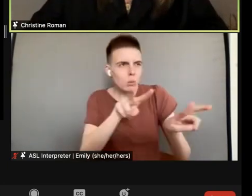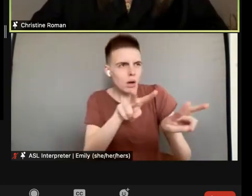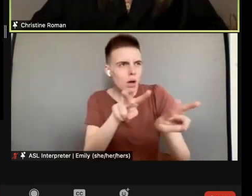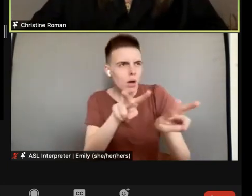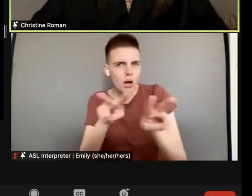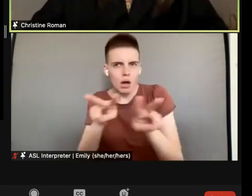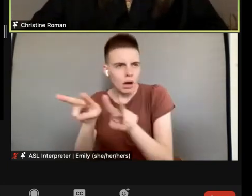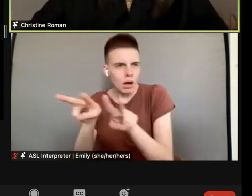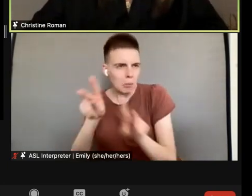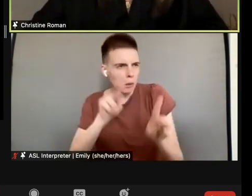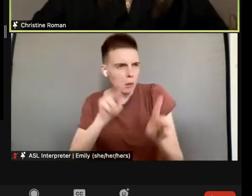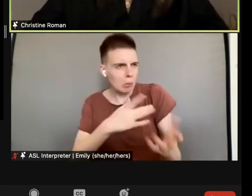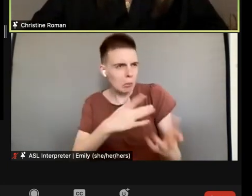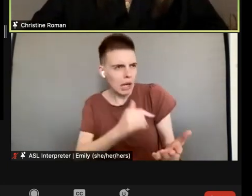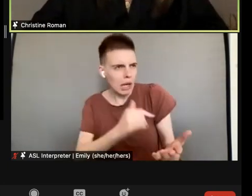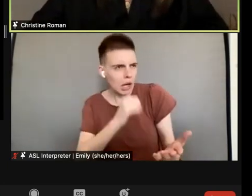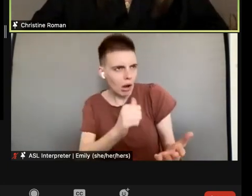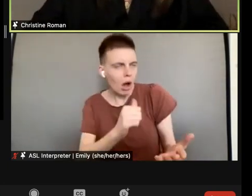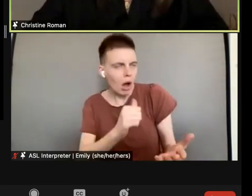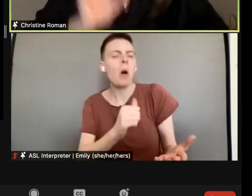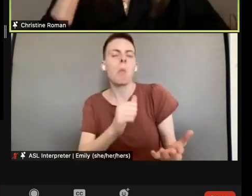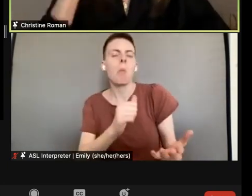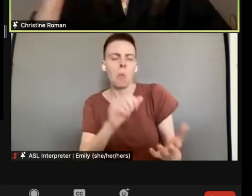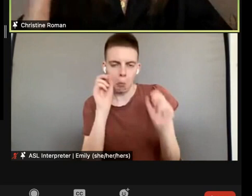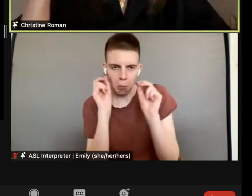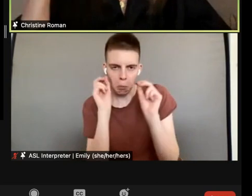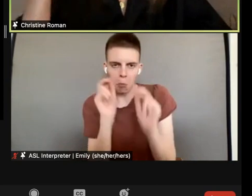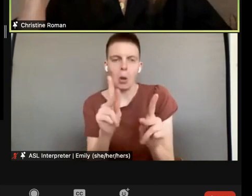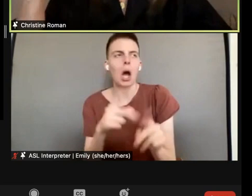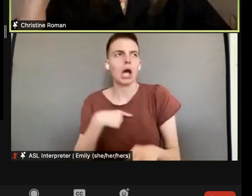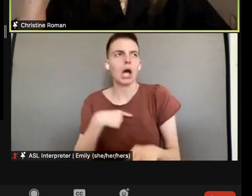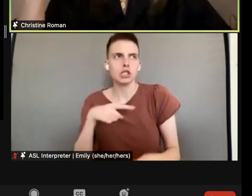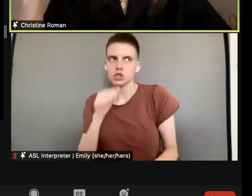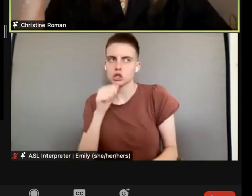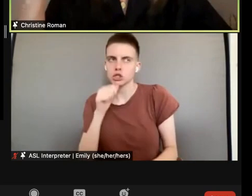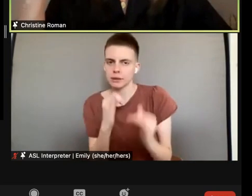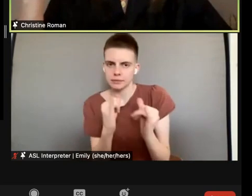the unspoken elements. This is